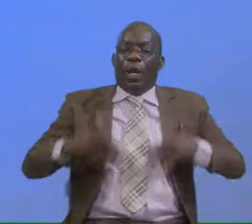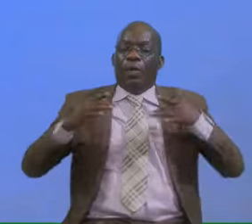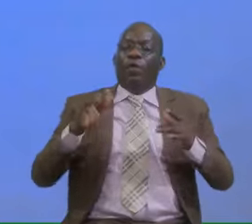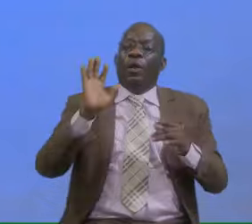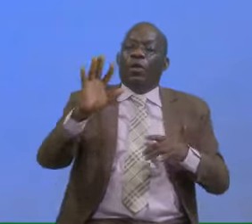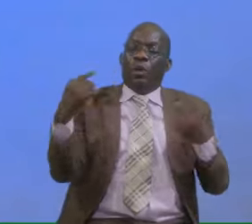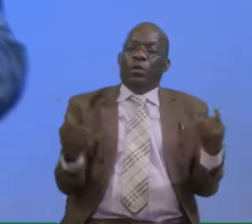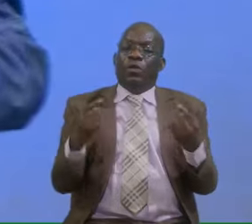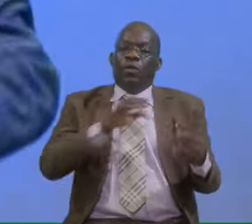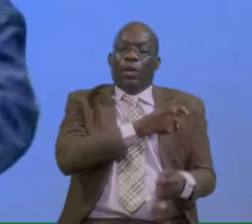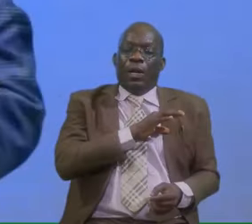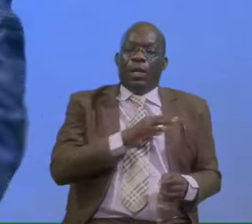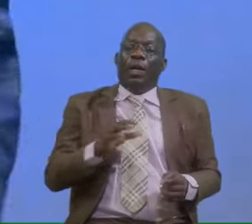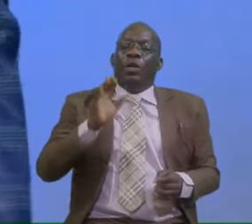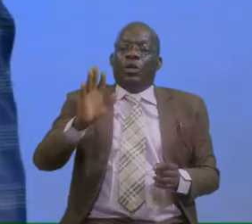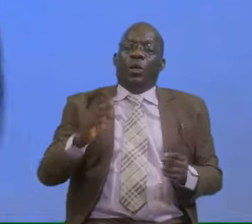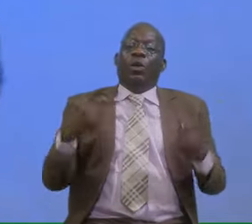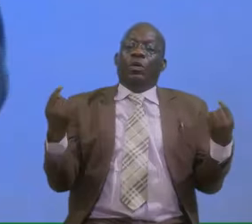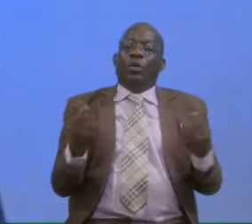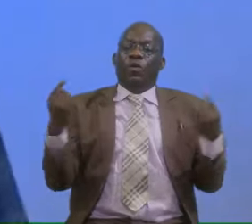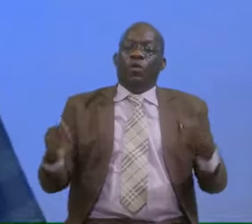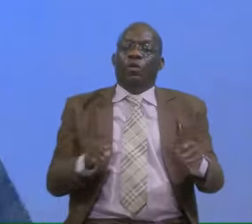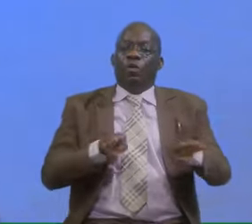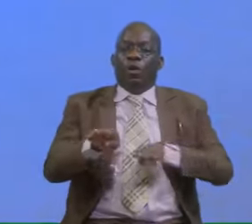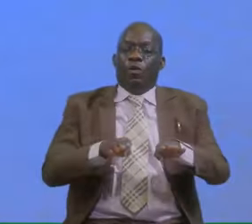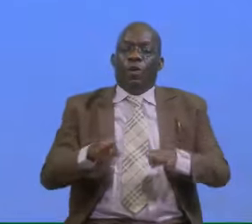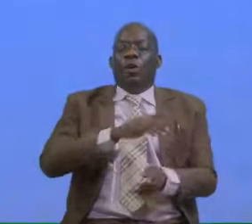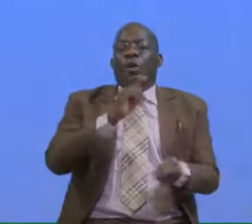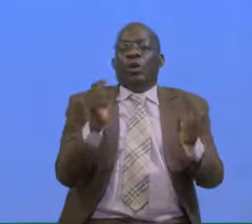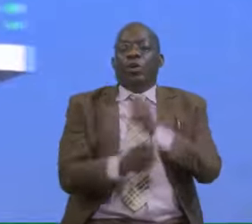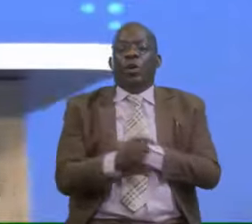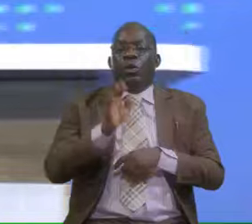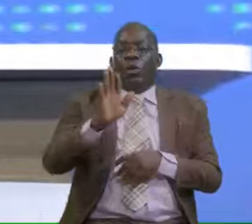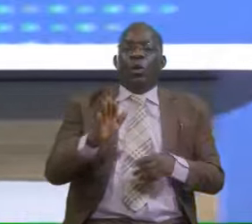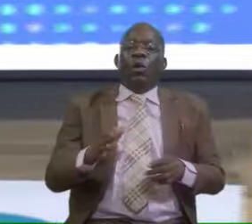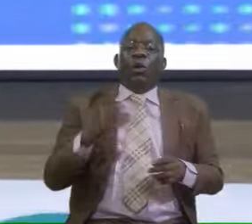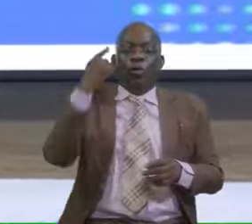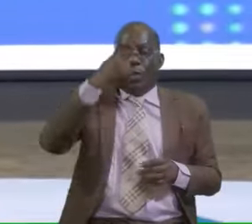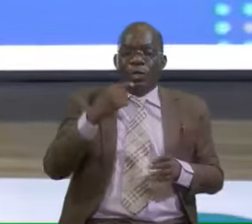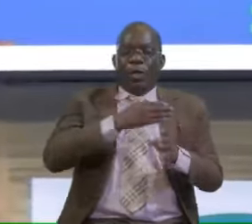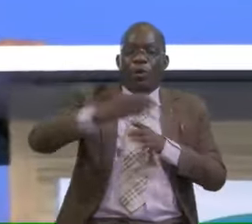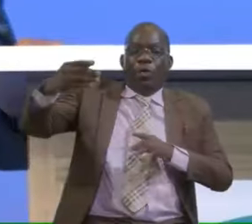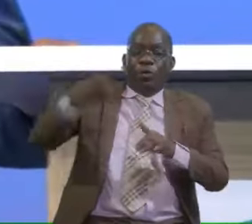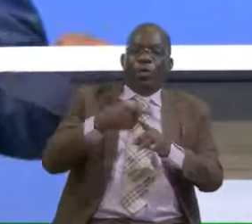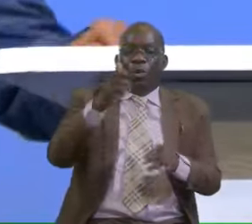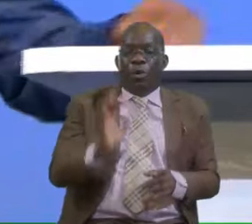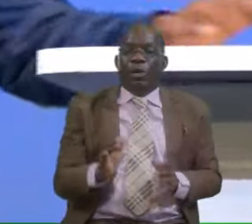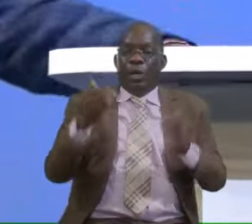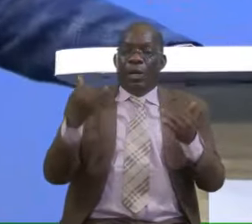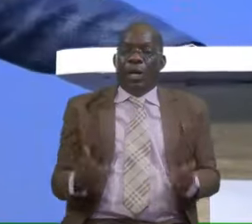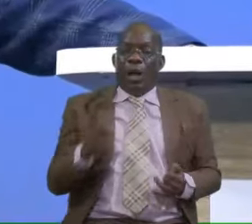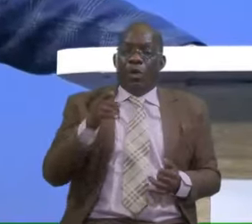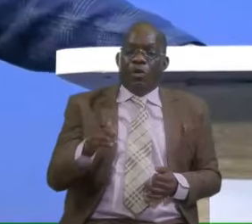sinful habit turned your back against the Lord. Now that you realize that Jesus bore